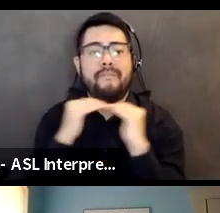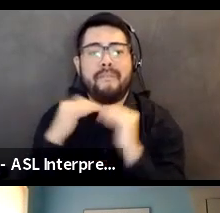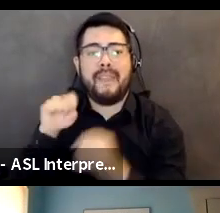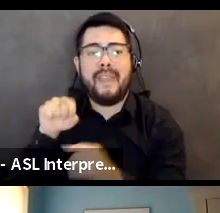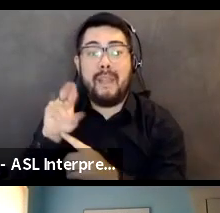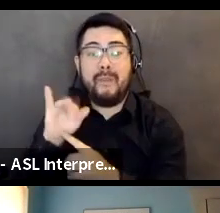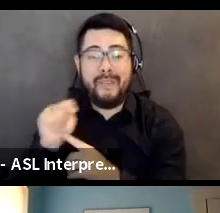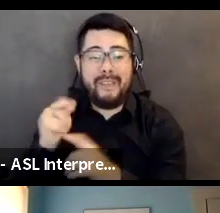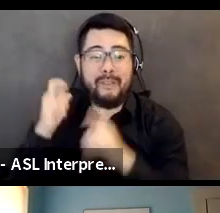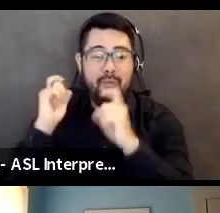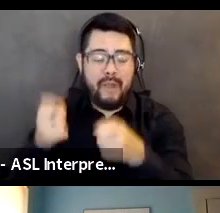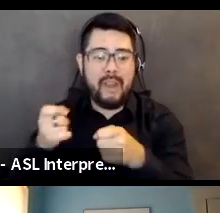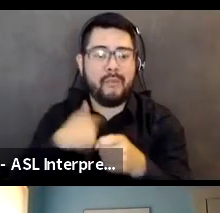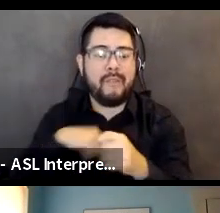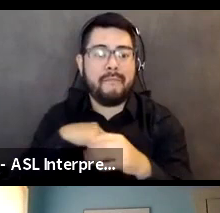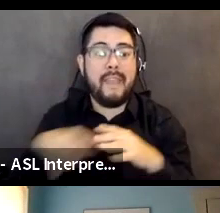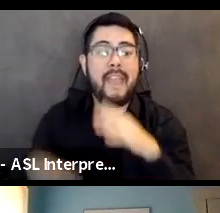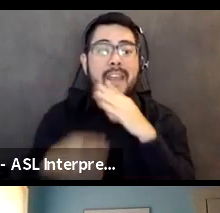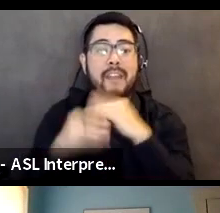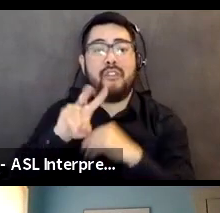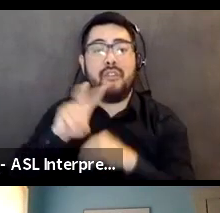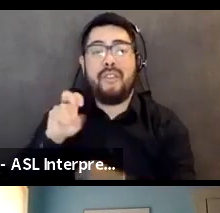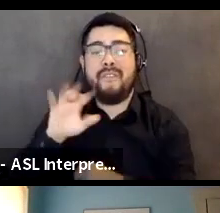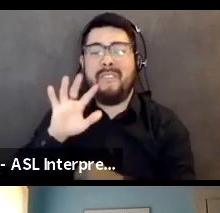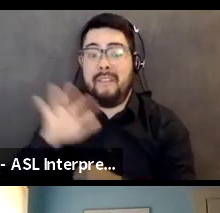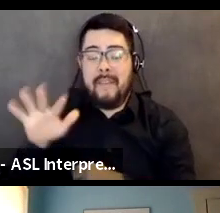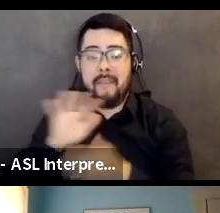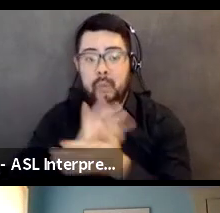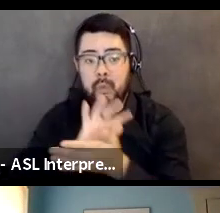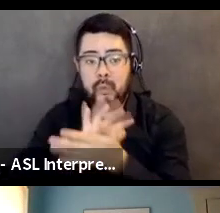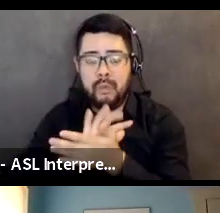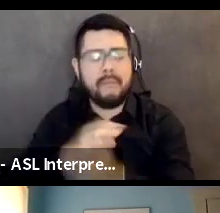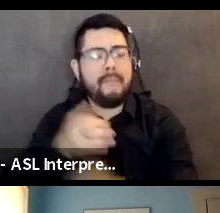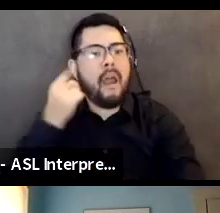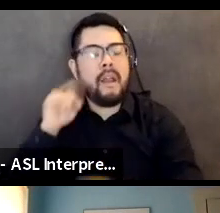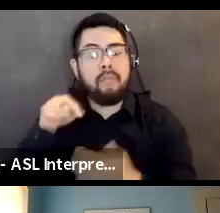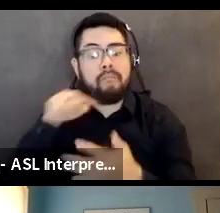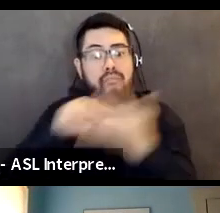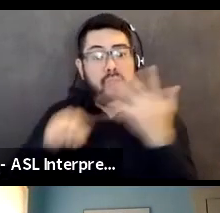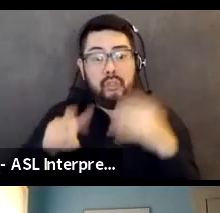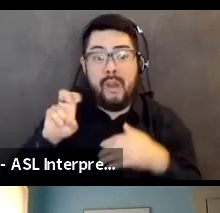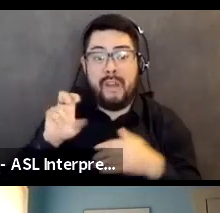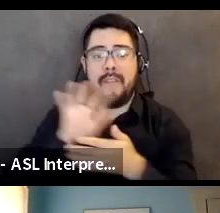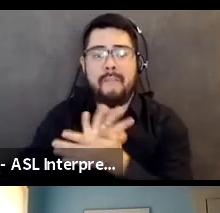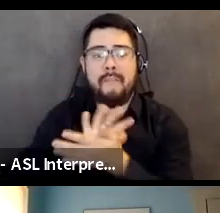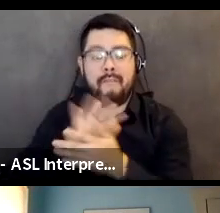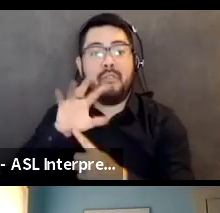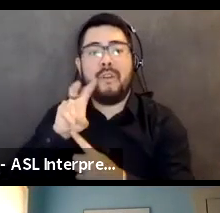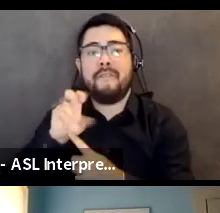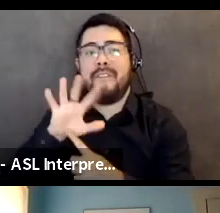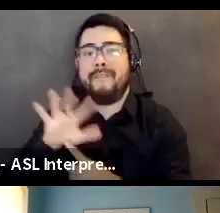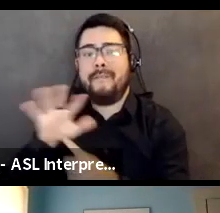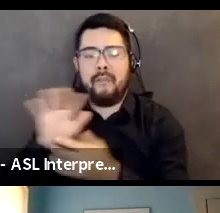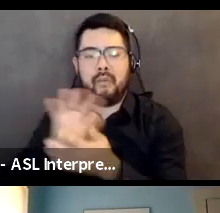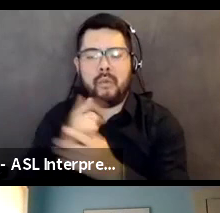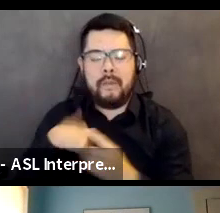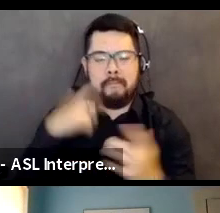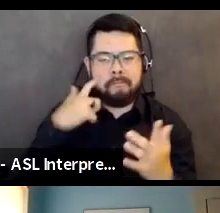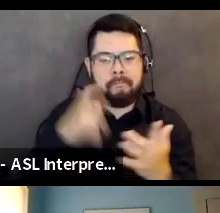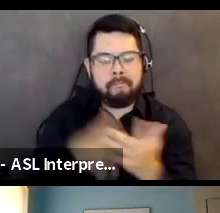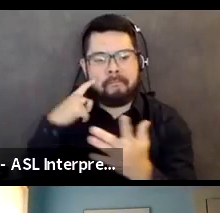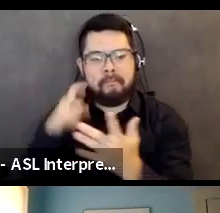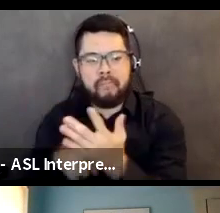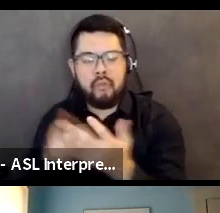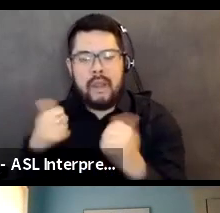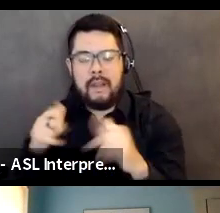over 255 schools in the city these are schools that have been identified as our highest need schools we're increasing the number